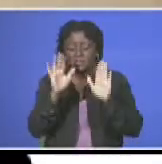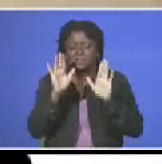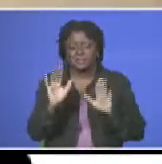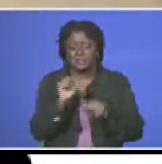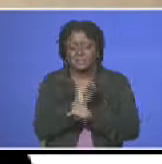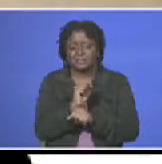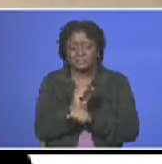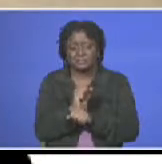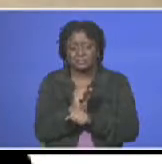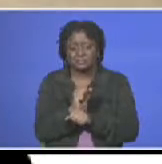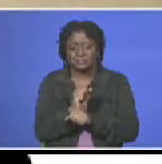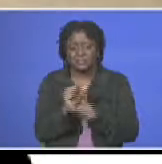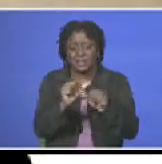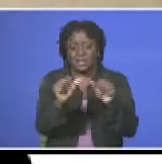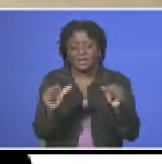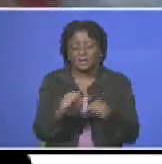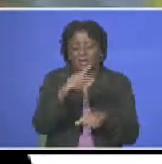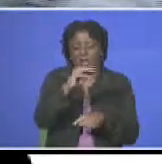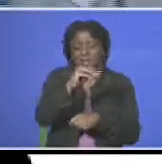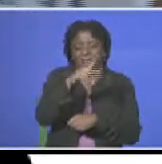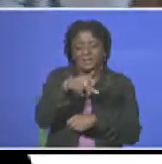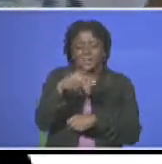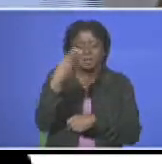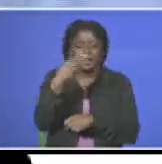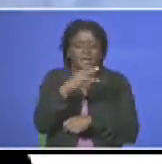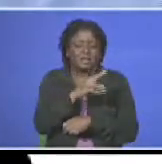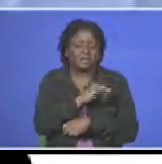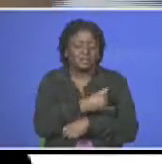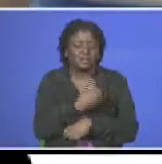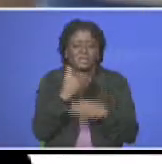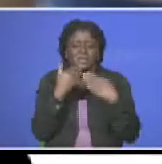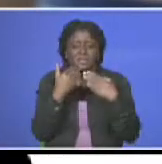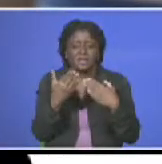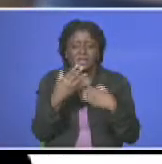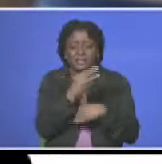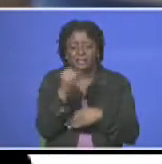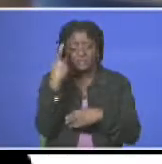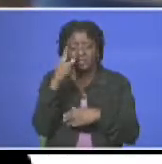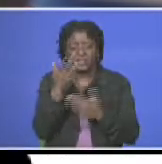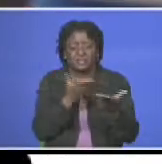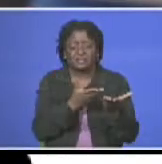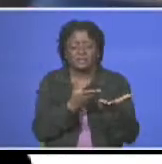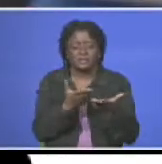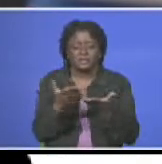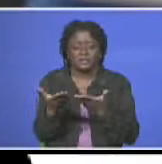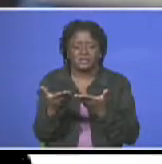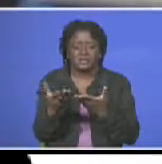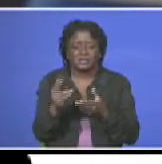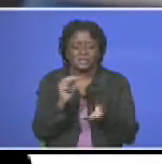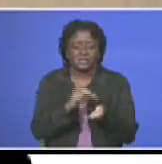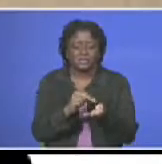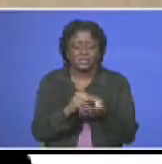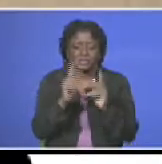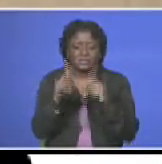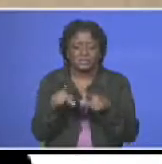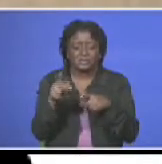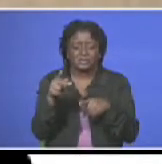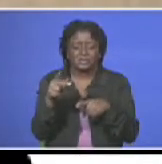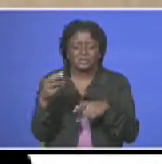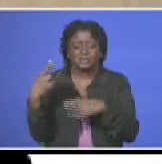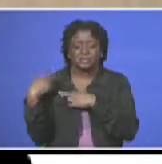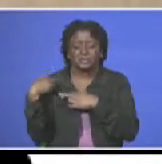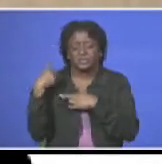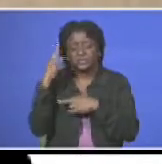Area Member of Parliament Hank Johnson also thanked the healthcare workers and volunteers for their service, while nursing officer in charge of the South